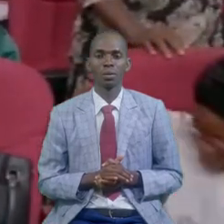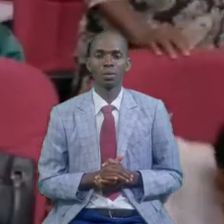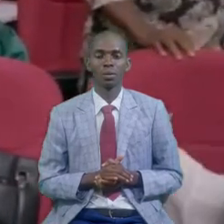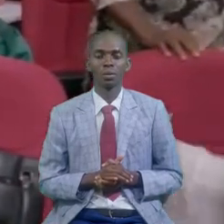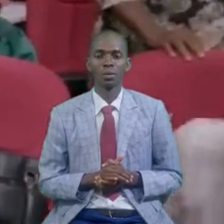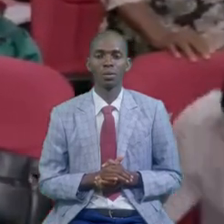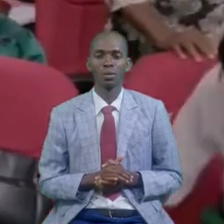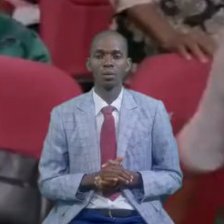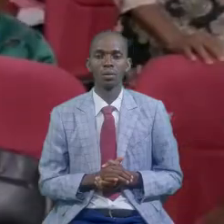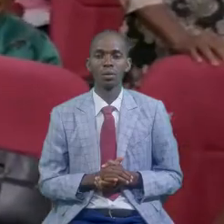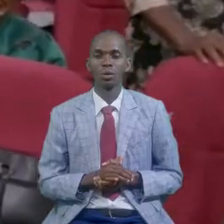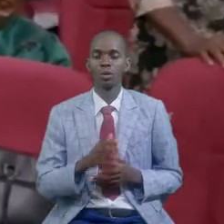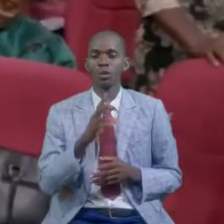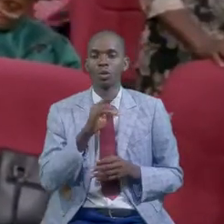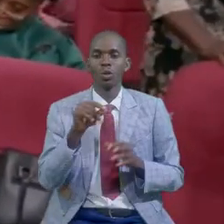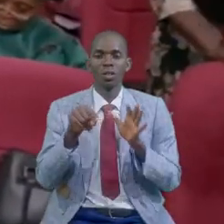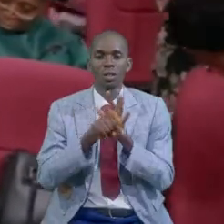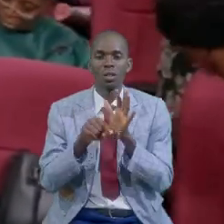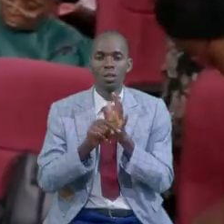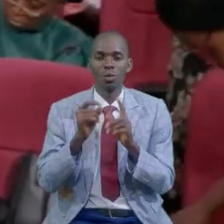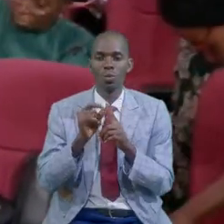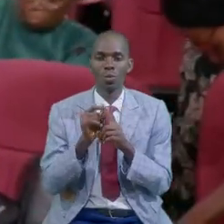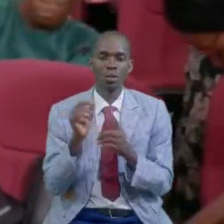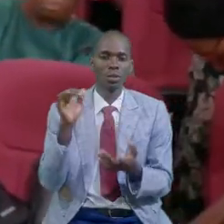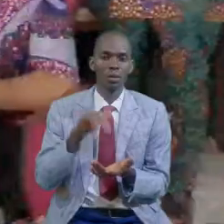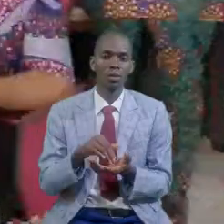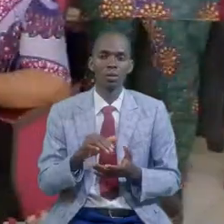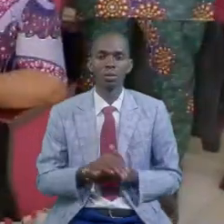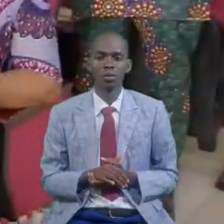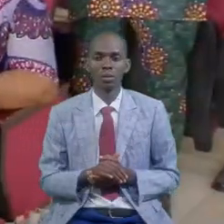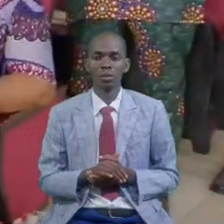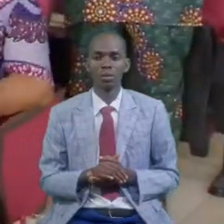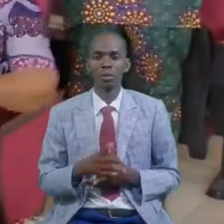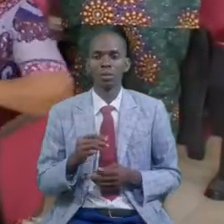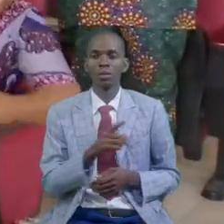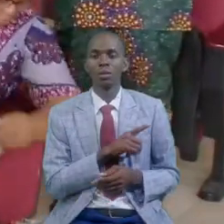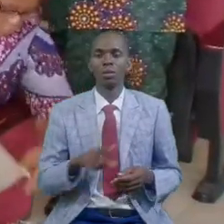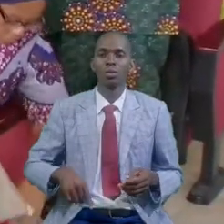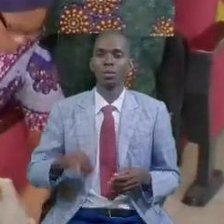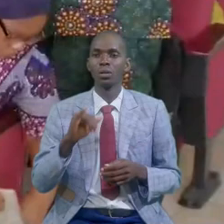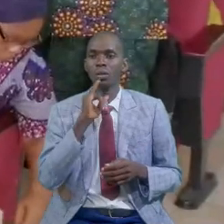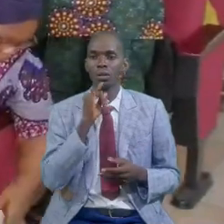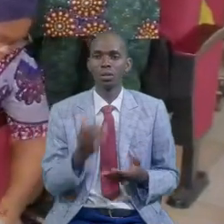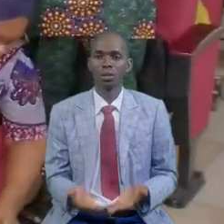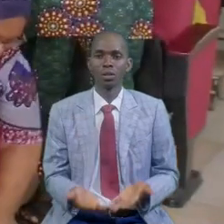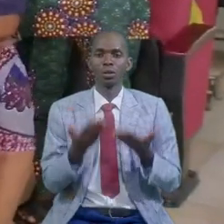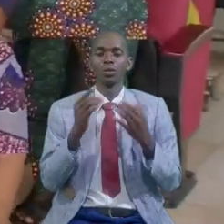No negative words again. The Lord is raising you up.